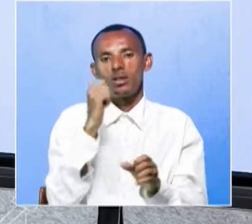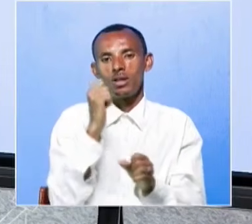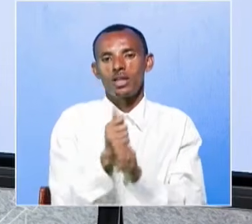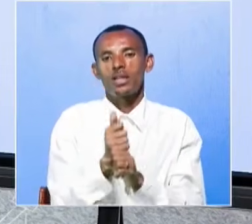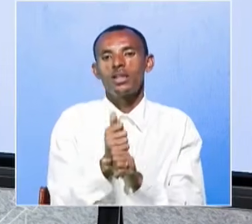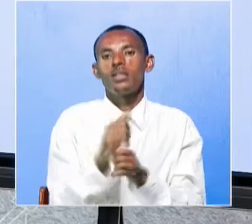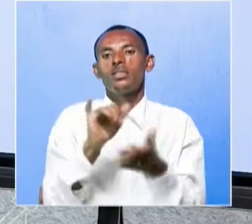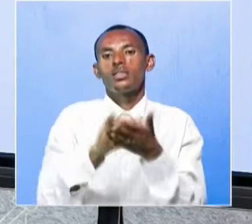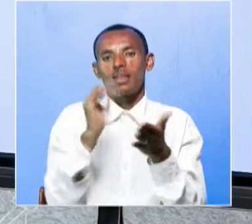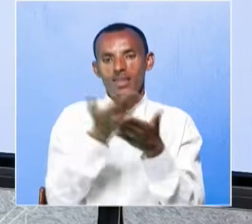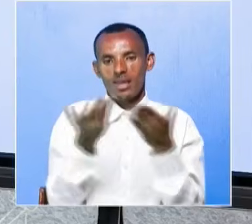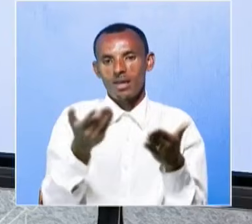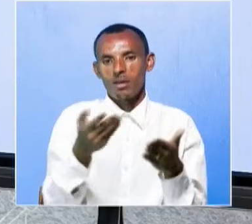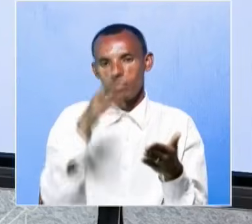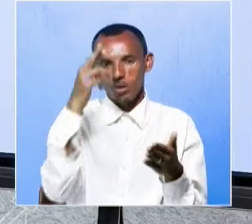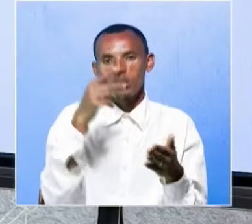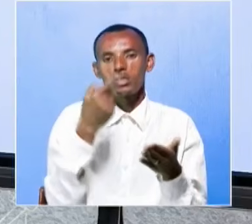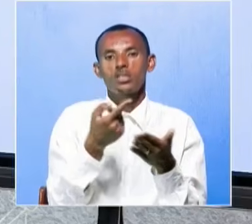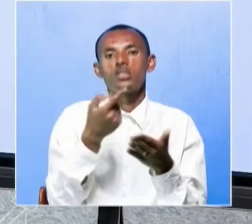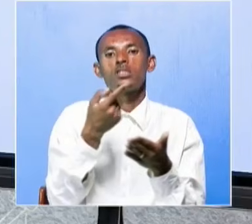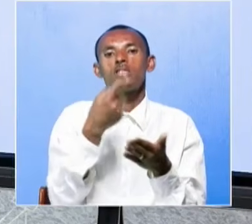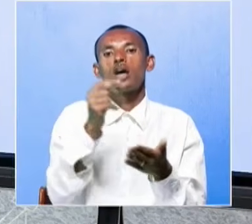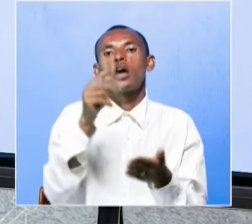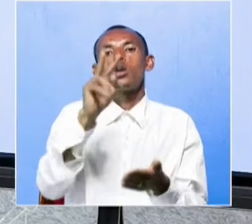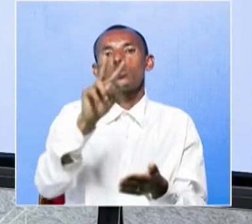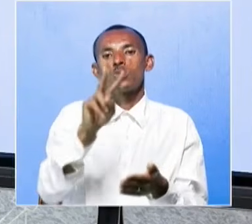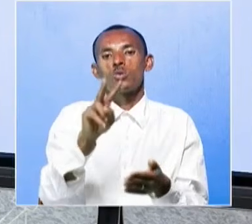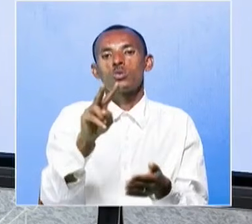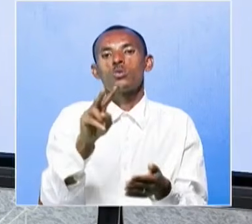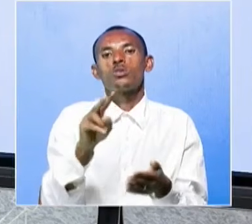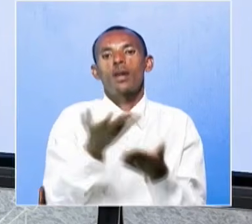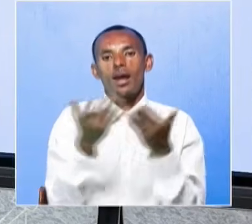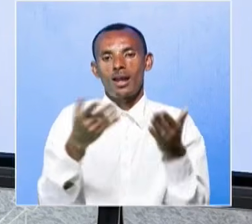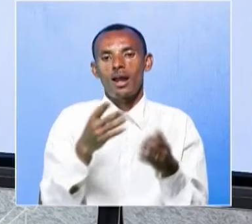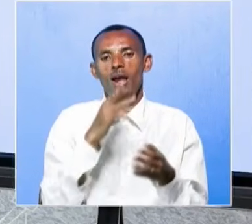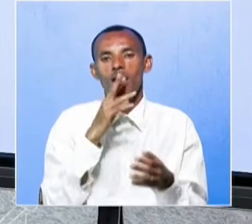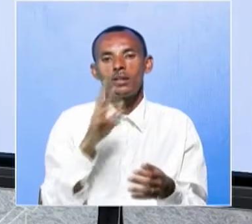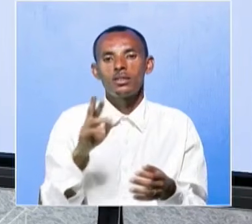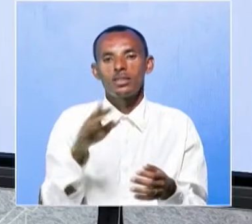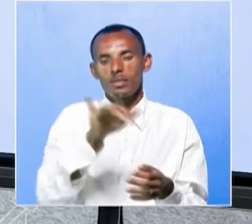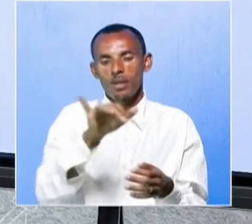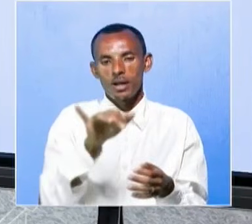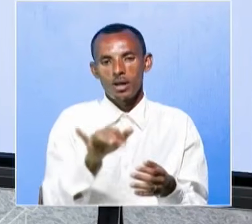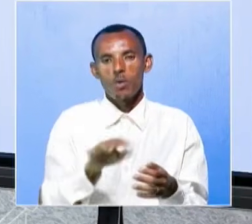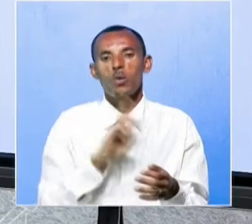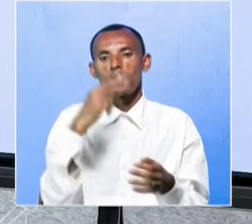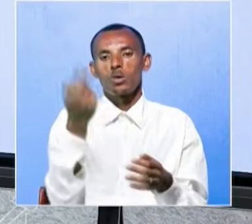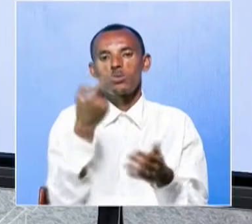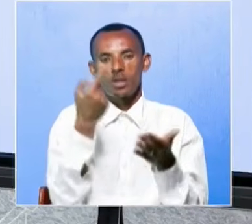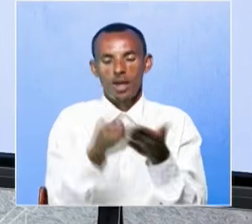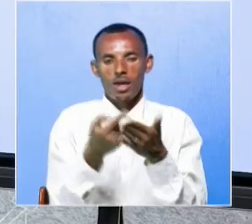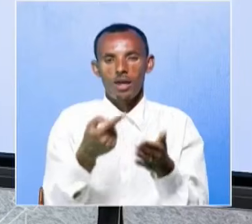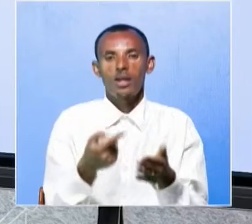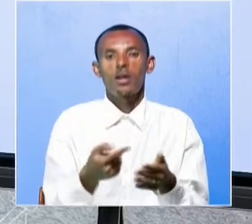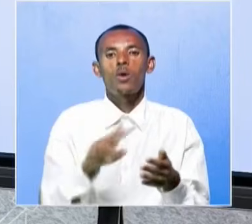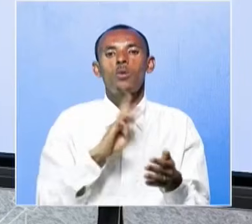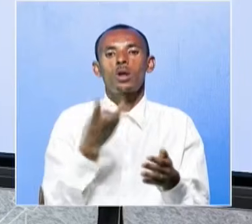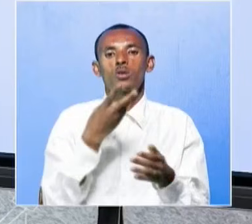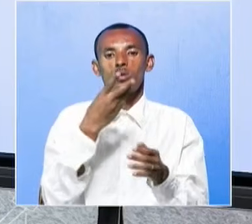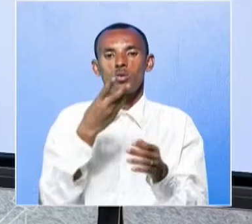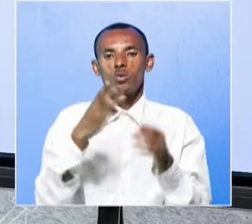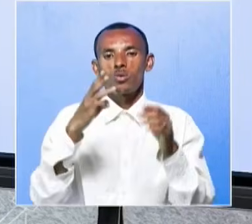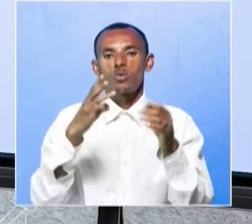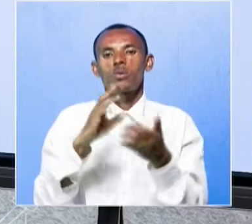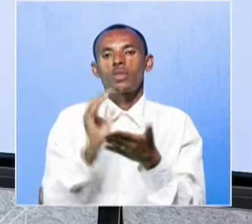the two triangles are similar. So the main thing that we need to apply here is we need to take